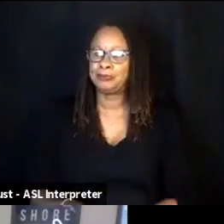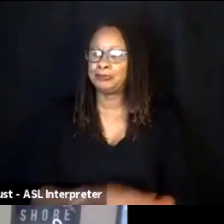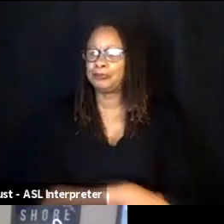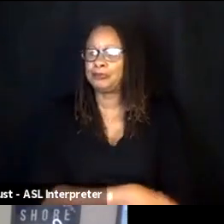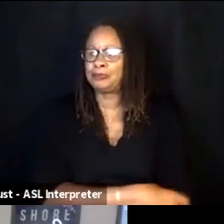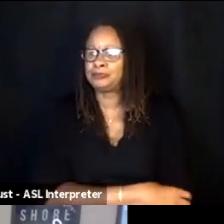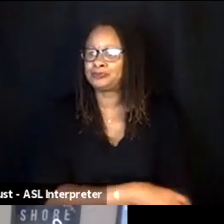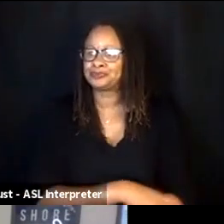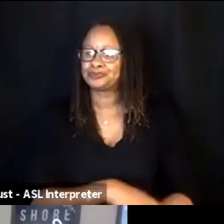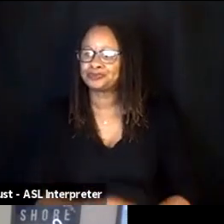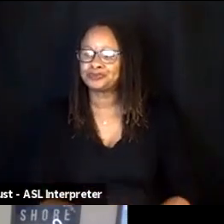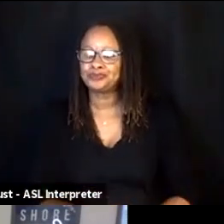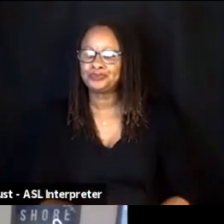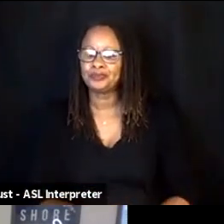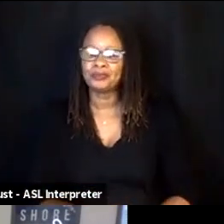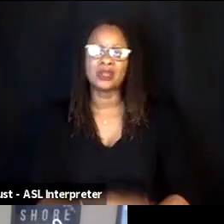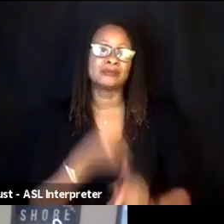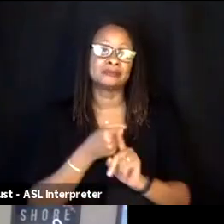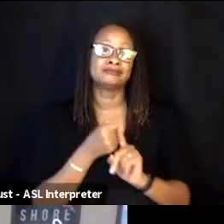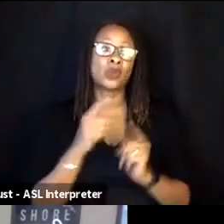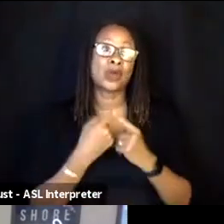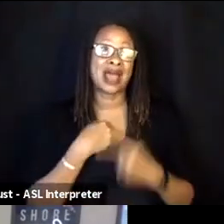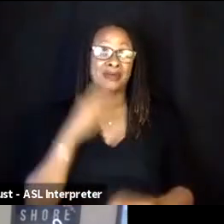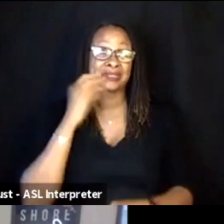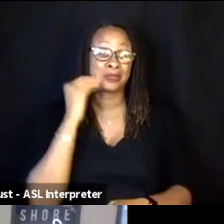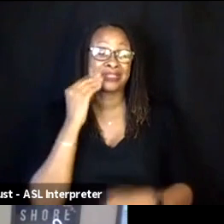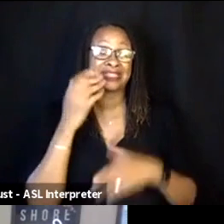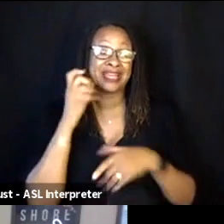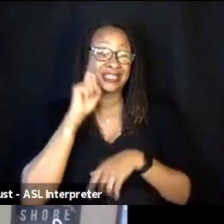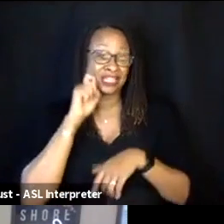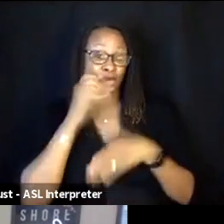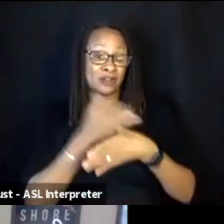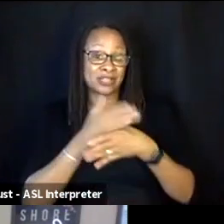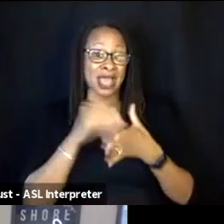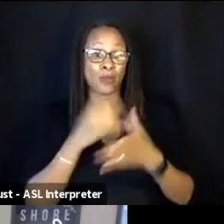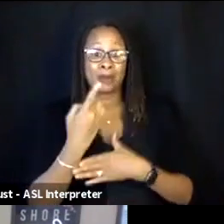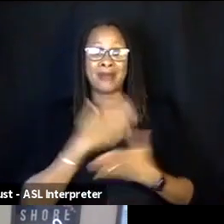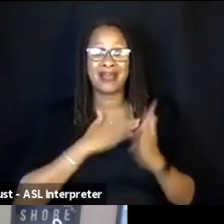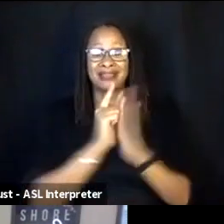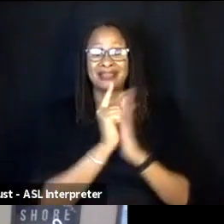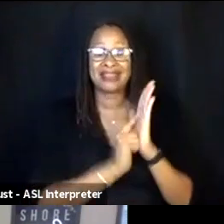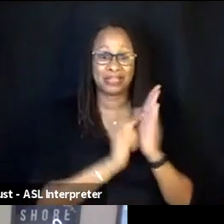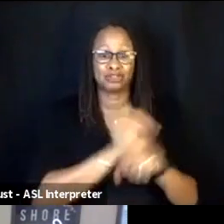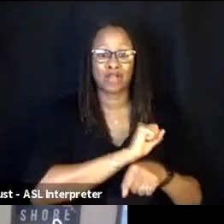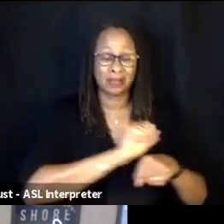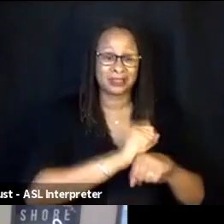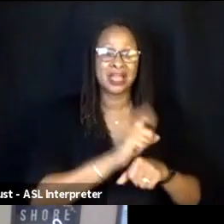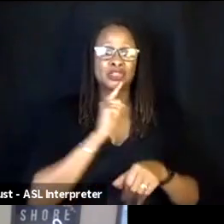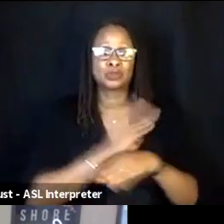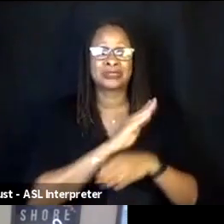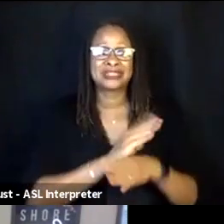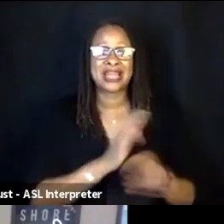itself, or to talk to, when I was experiencing sexual harassment at one of my legal jobs, I actually asked